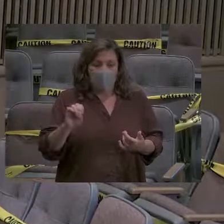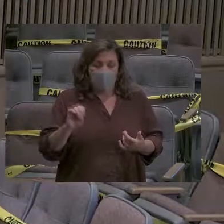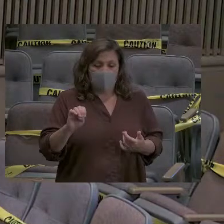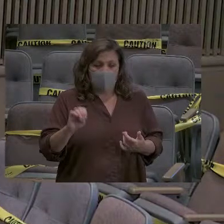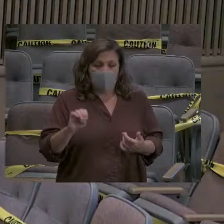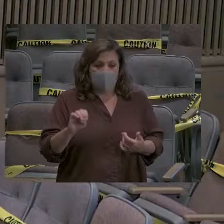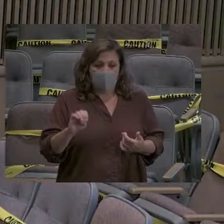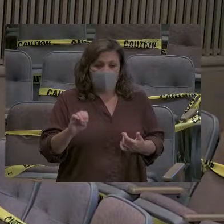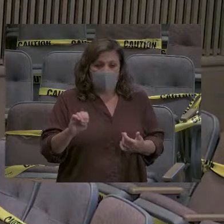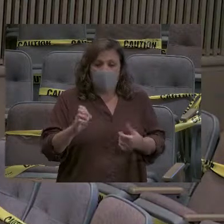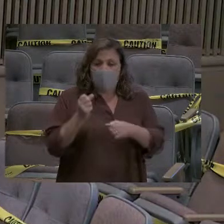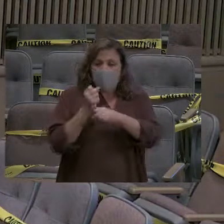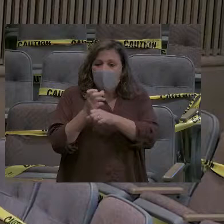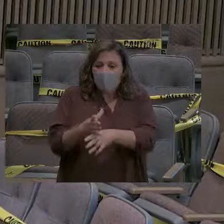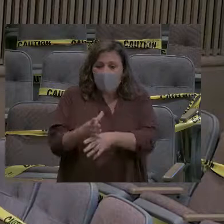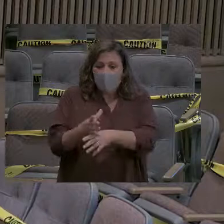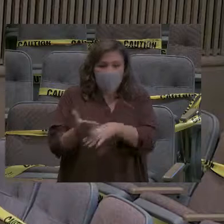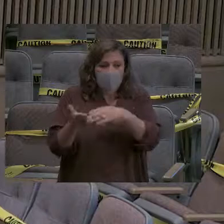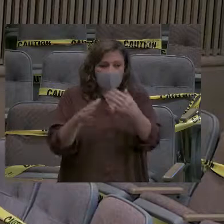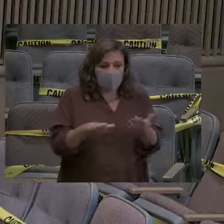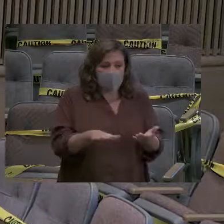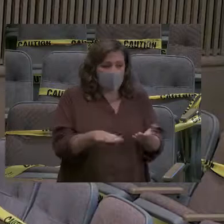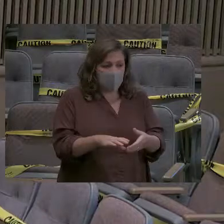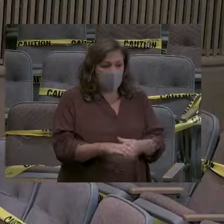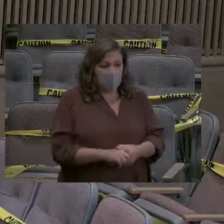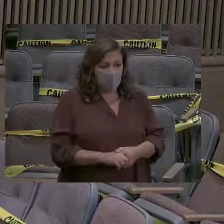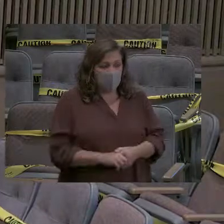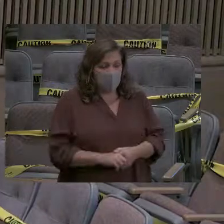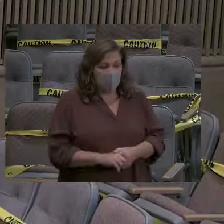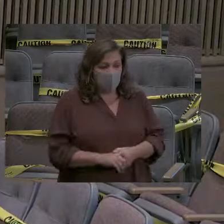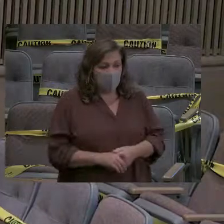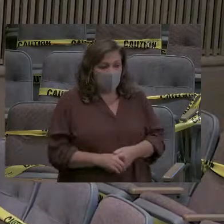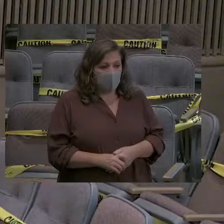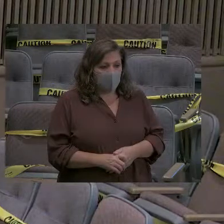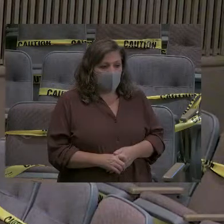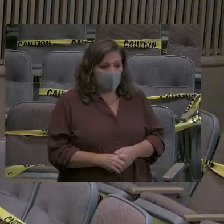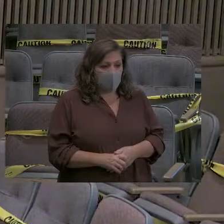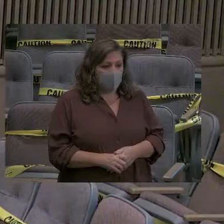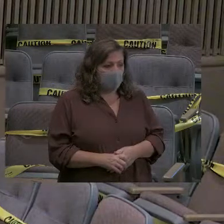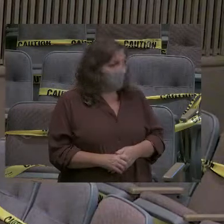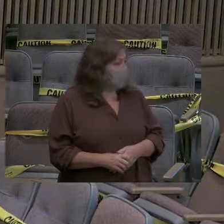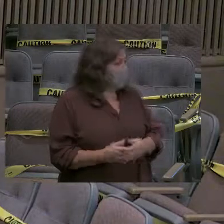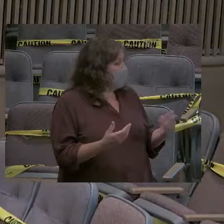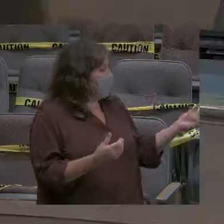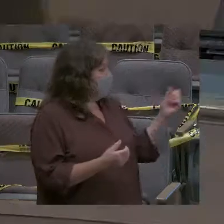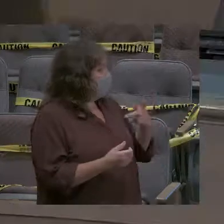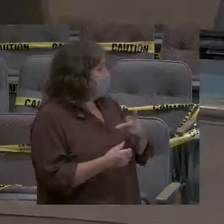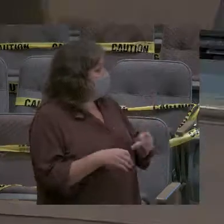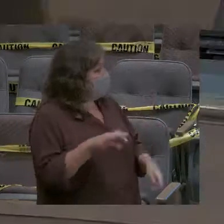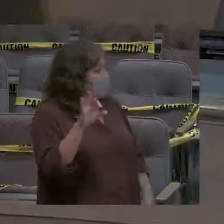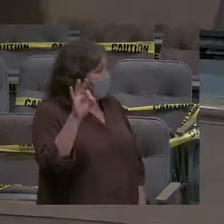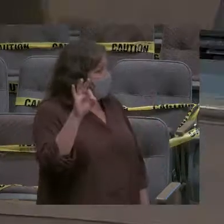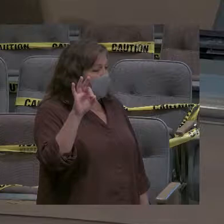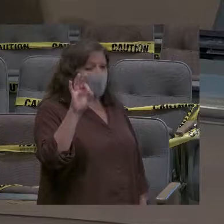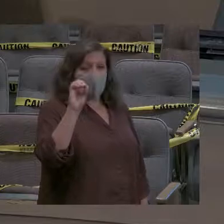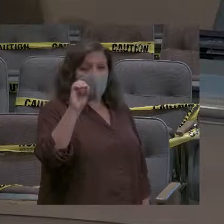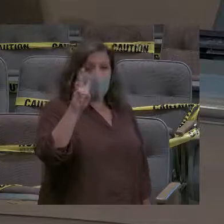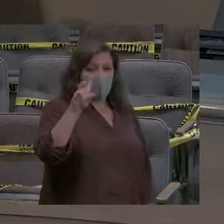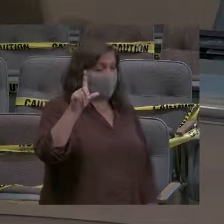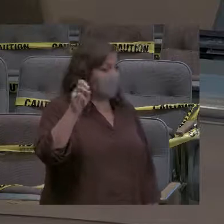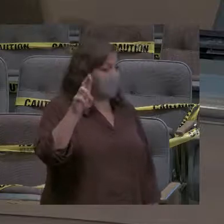a COVID-19 death? I think it'd be appropriate to bring the coroner back up. Mr. Fowler can certainly speak